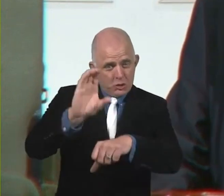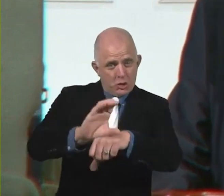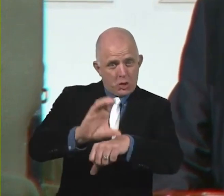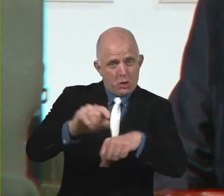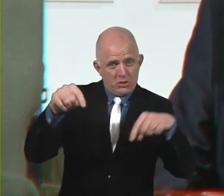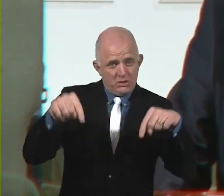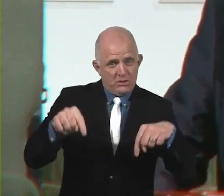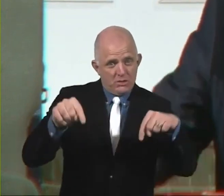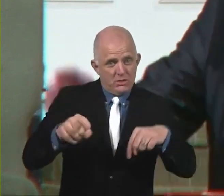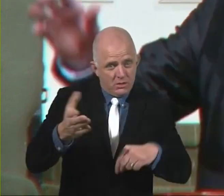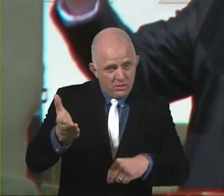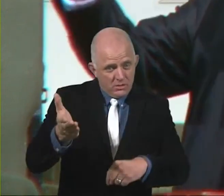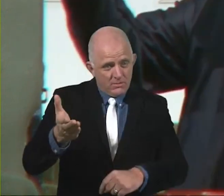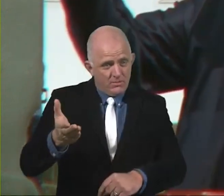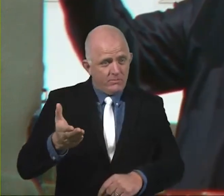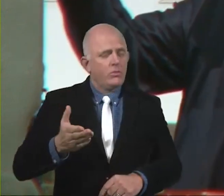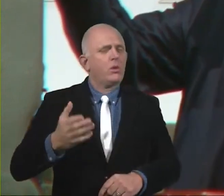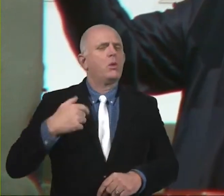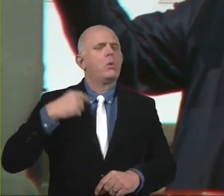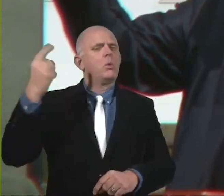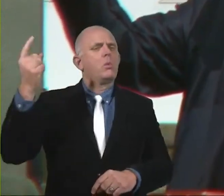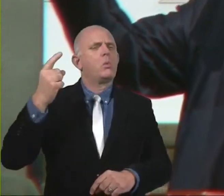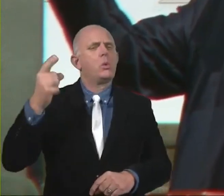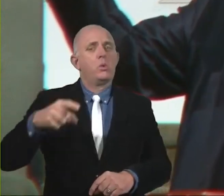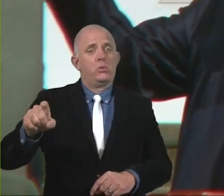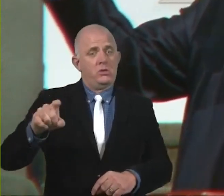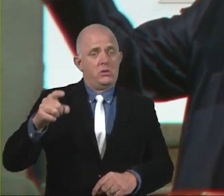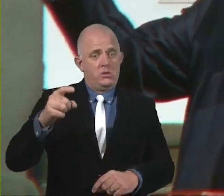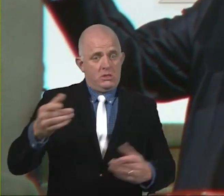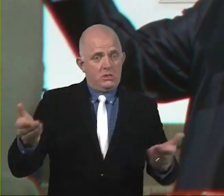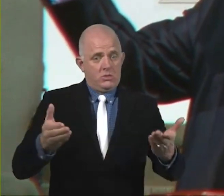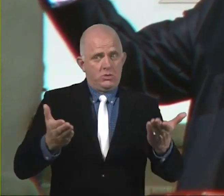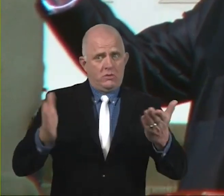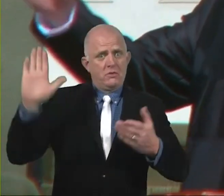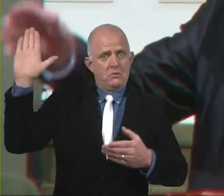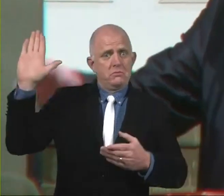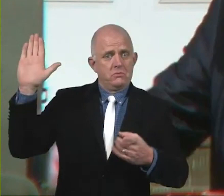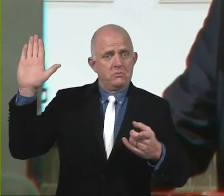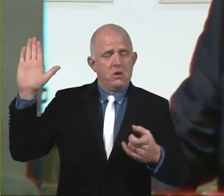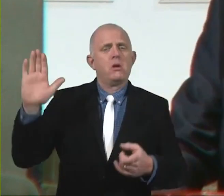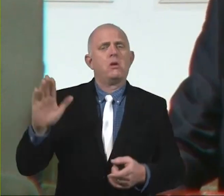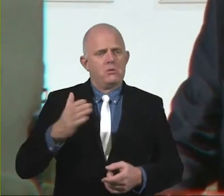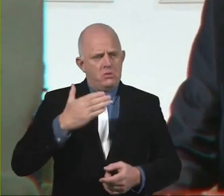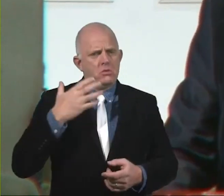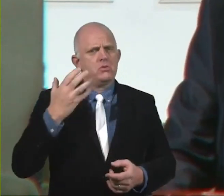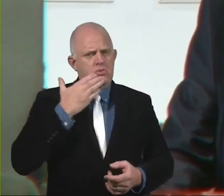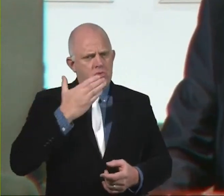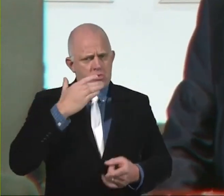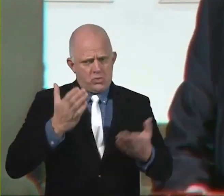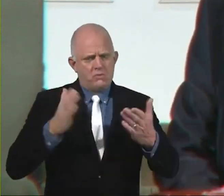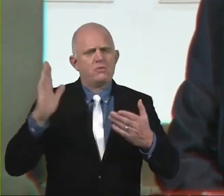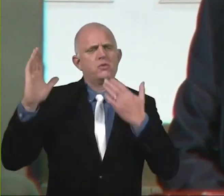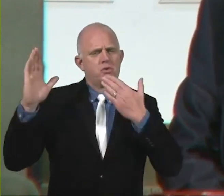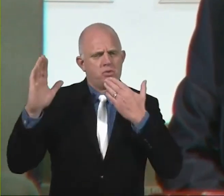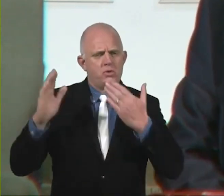I wonder how many are here tonight. Would you lift your hand if you're here? All right, good, good. Amen.